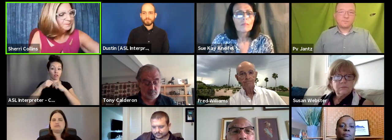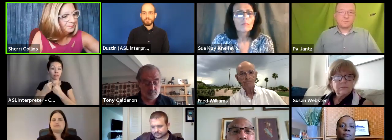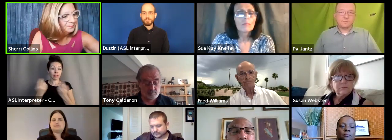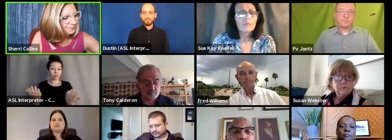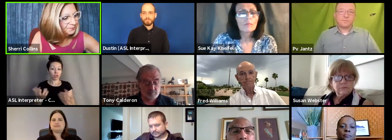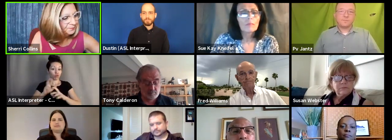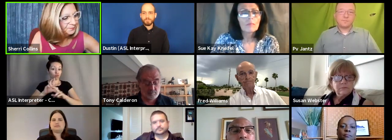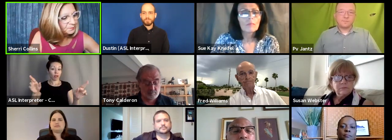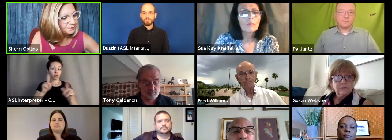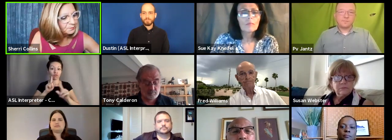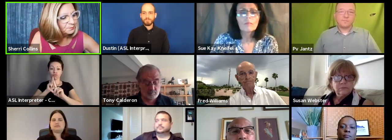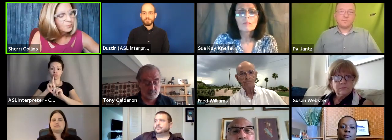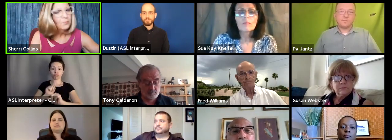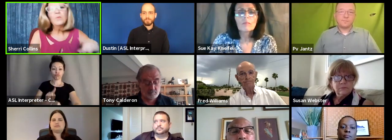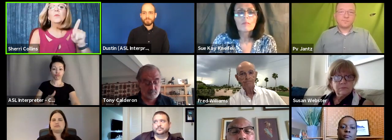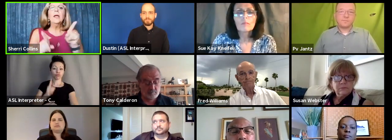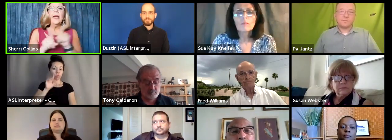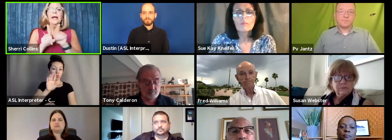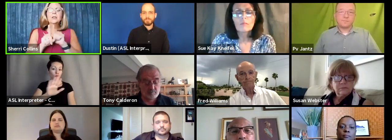questions.